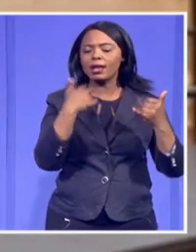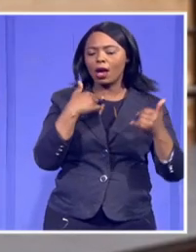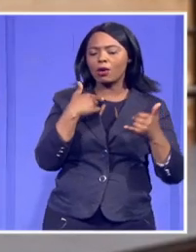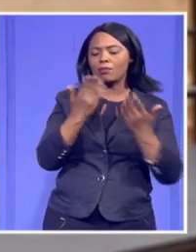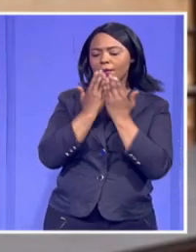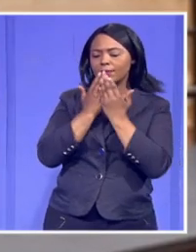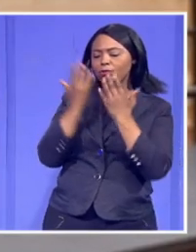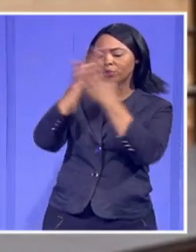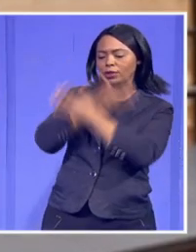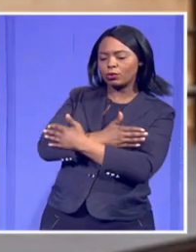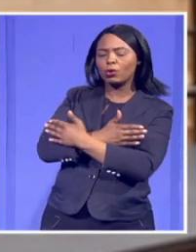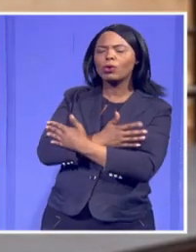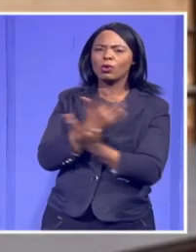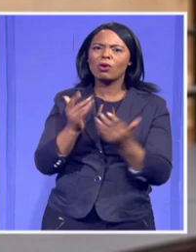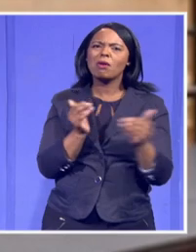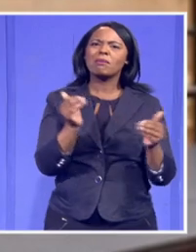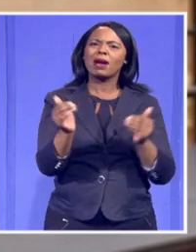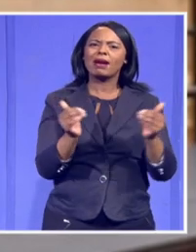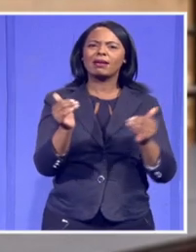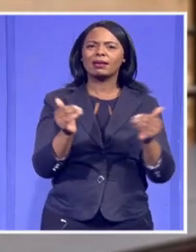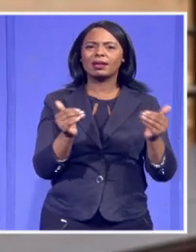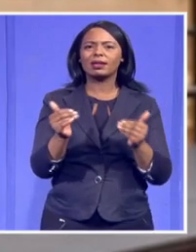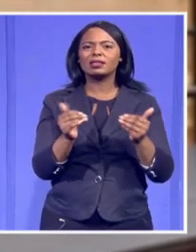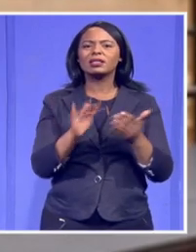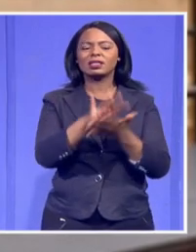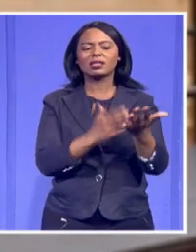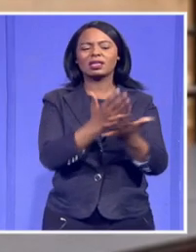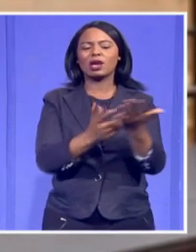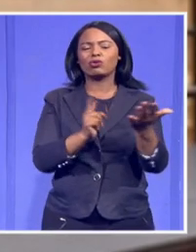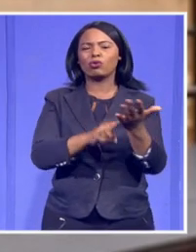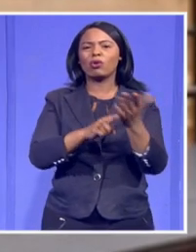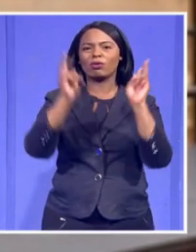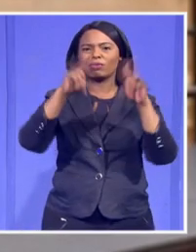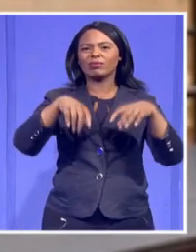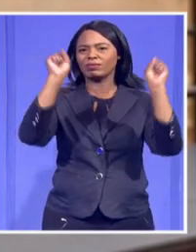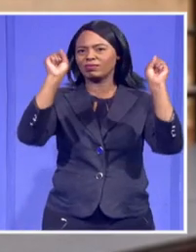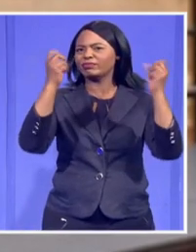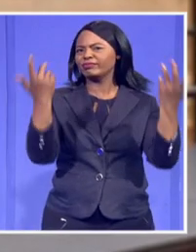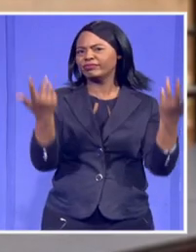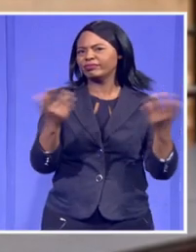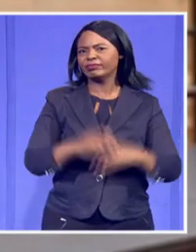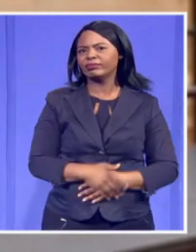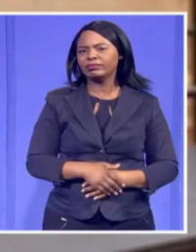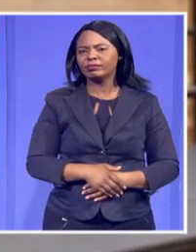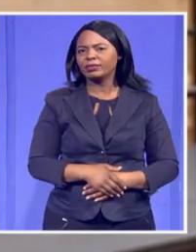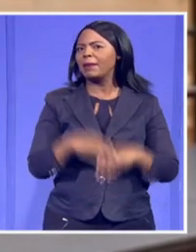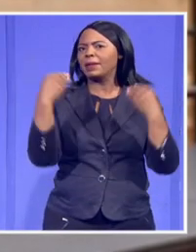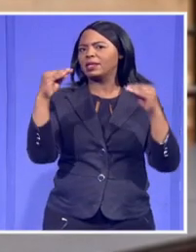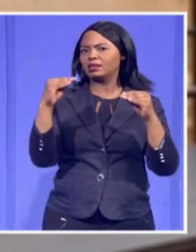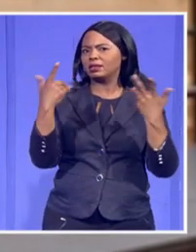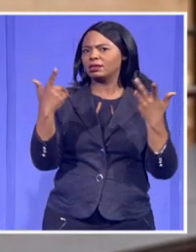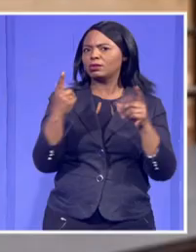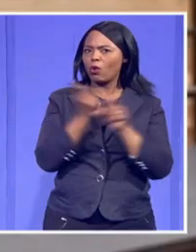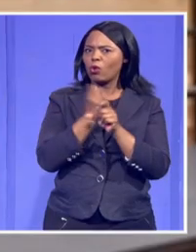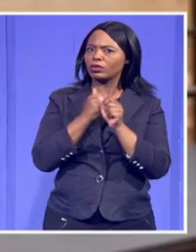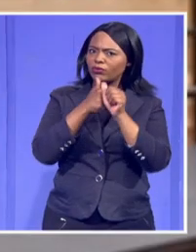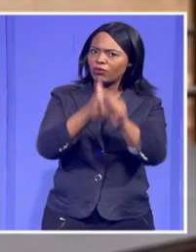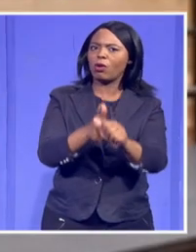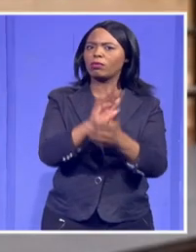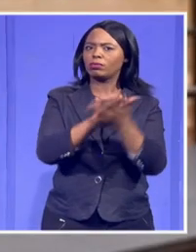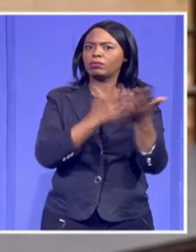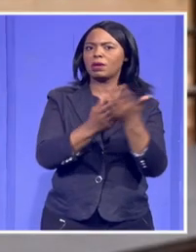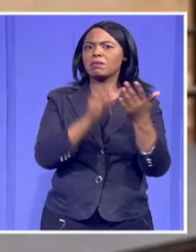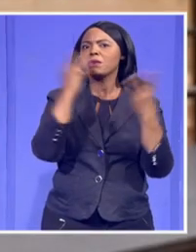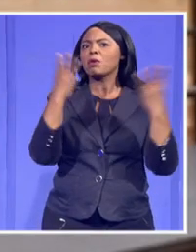at night. So it's to really monitor load shedding at timetables and work around it. I mean, business works around it. People don't stop going to